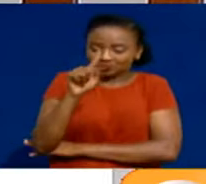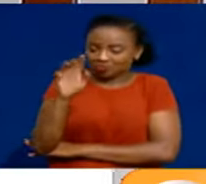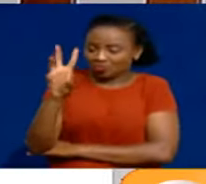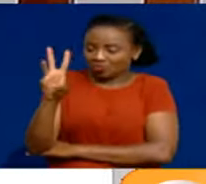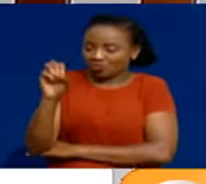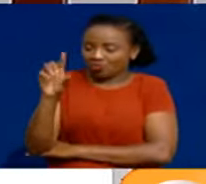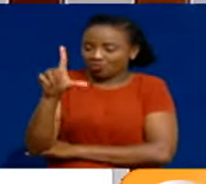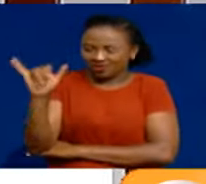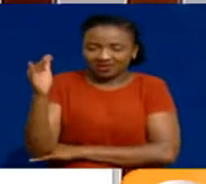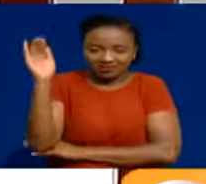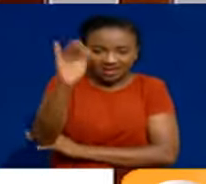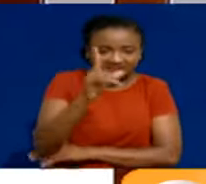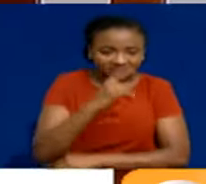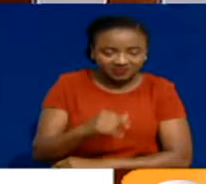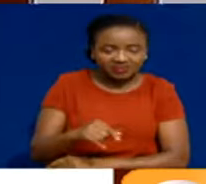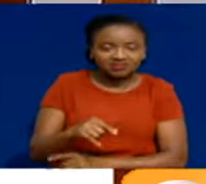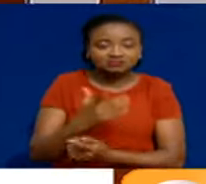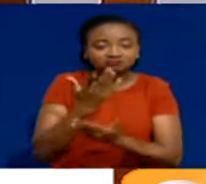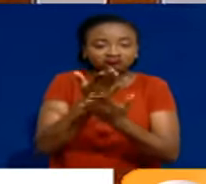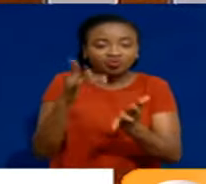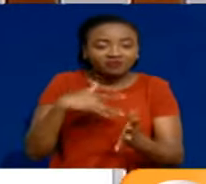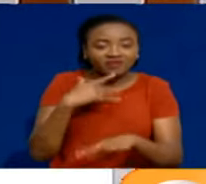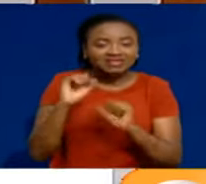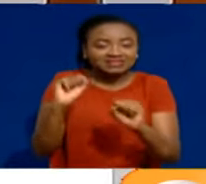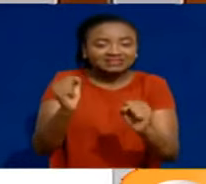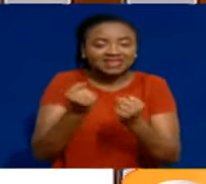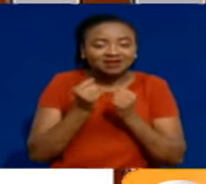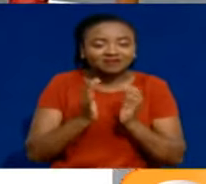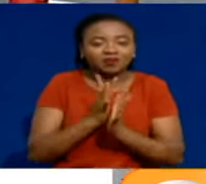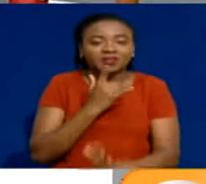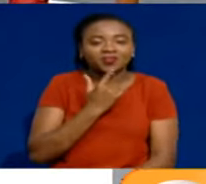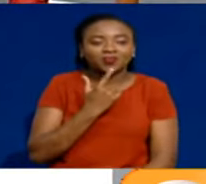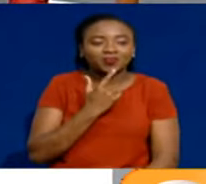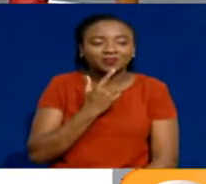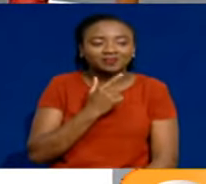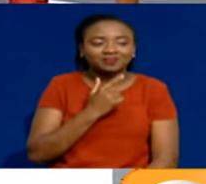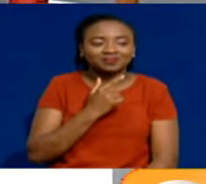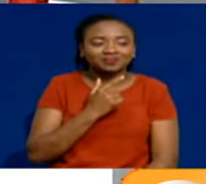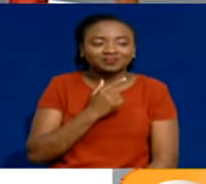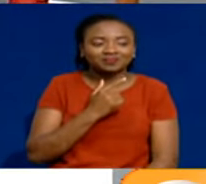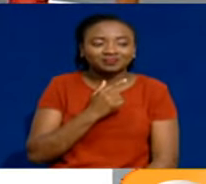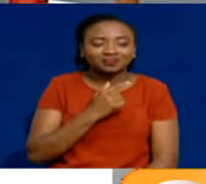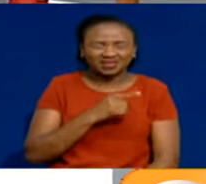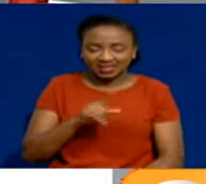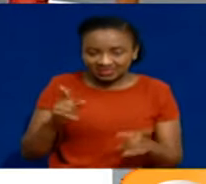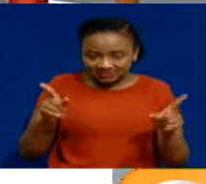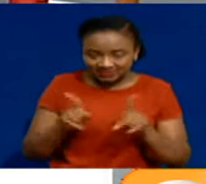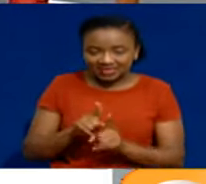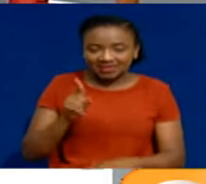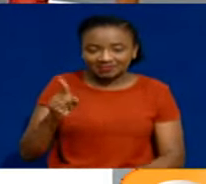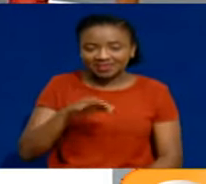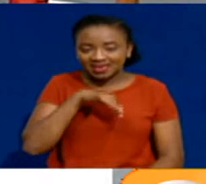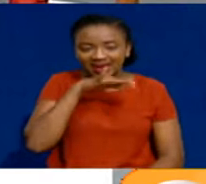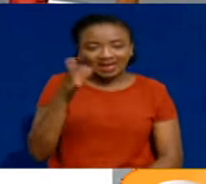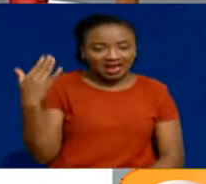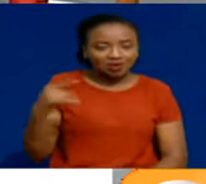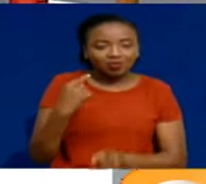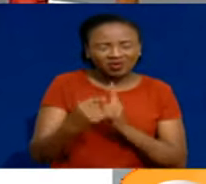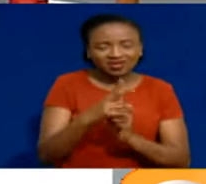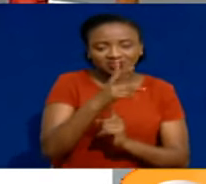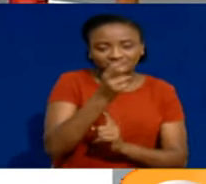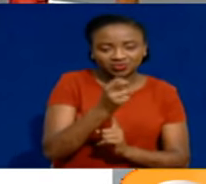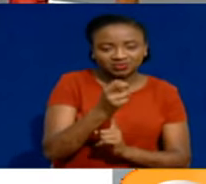2022, in whose hands Kenyans will be safe? The same man who said Kibaki Tosha 20 years ago. Yeah. Right?